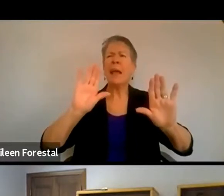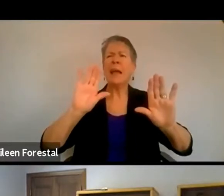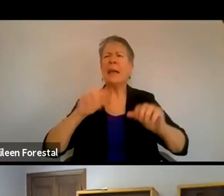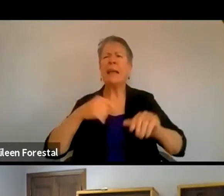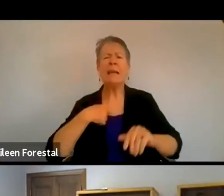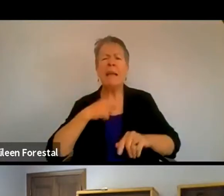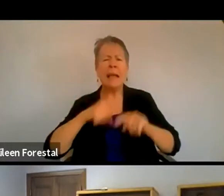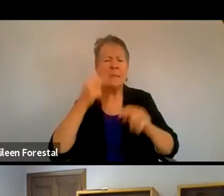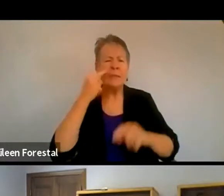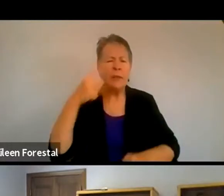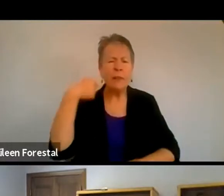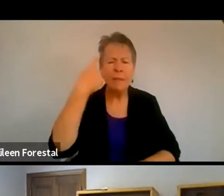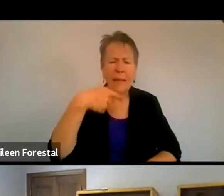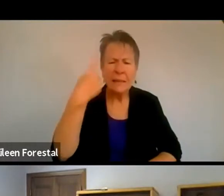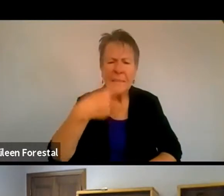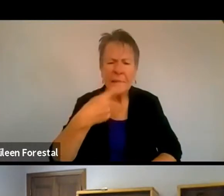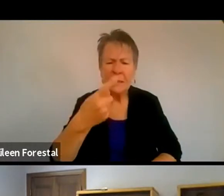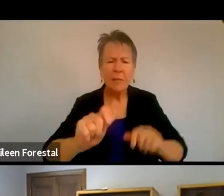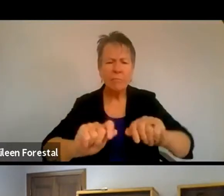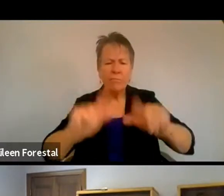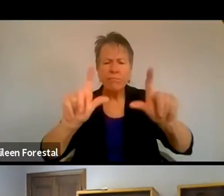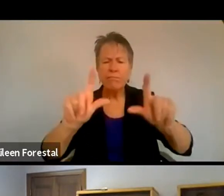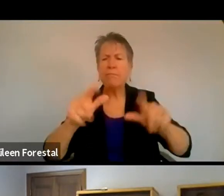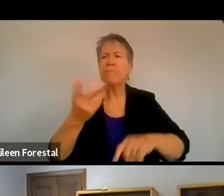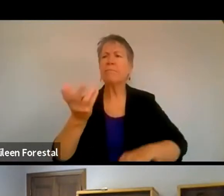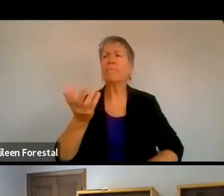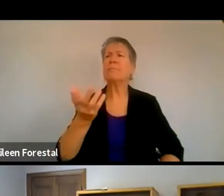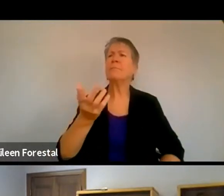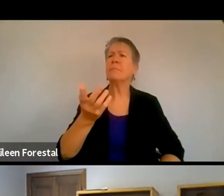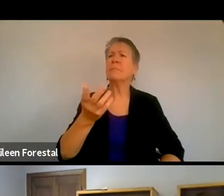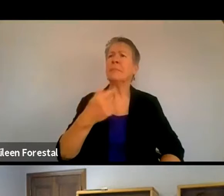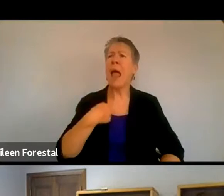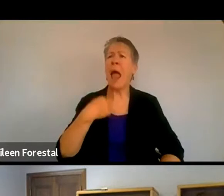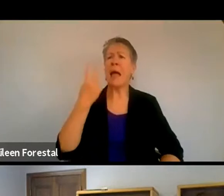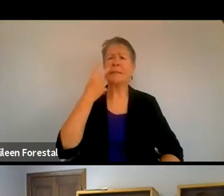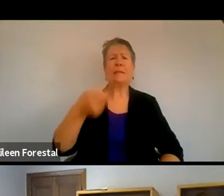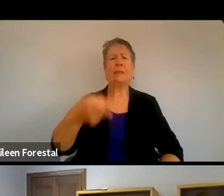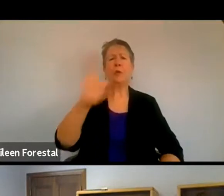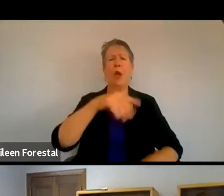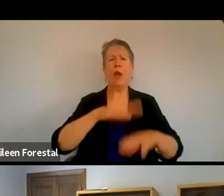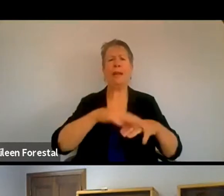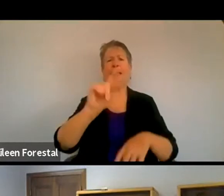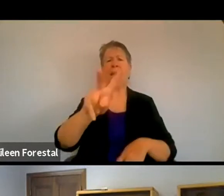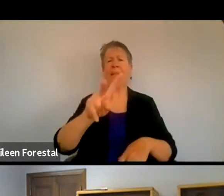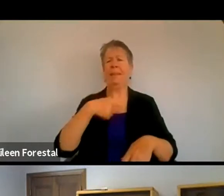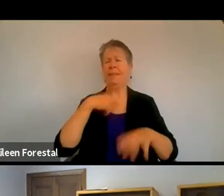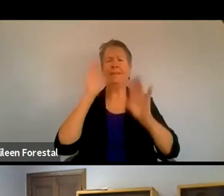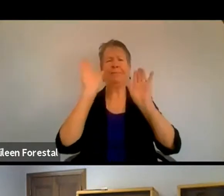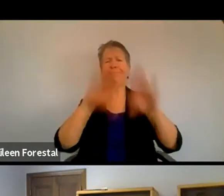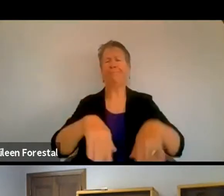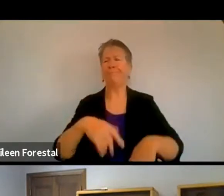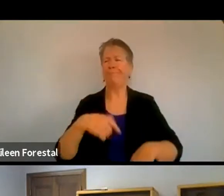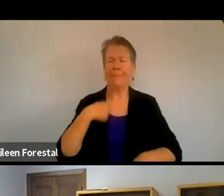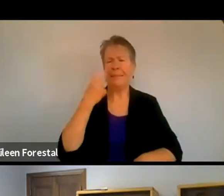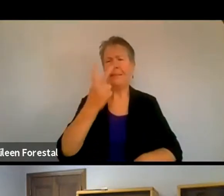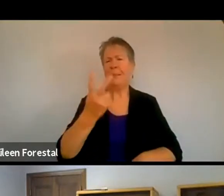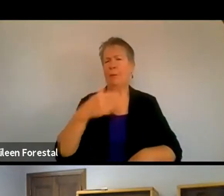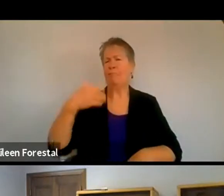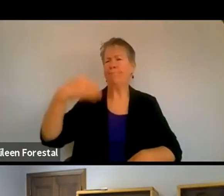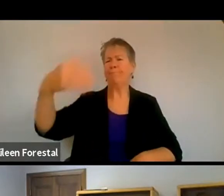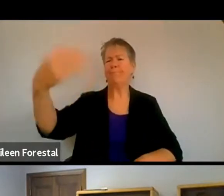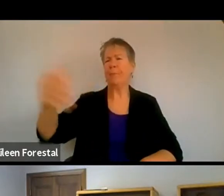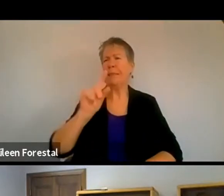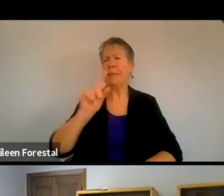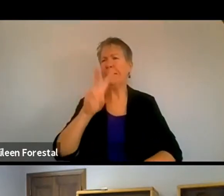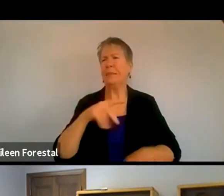usually it's on screen, so thanks. And today's no different. I want to talk about your decision to quarantine less